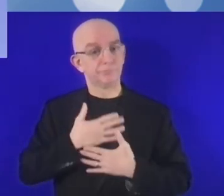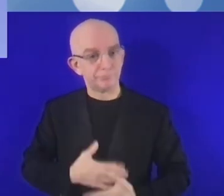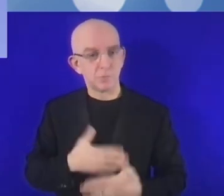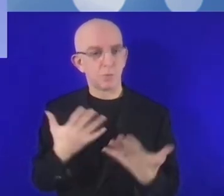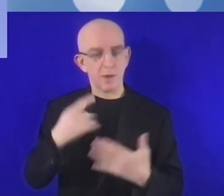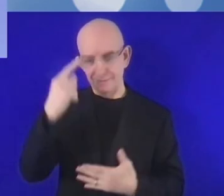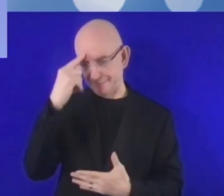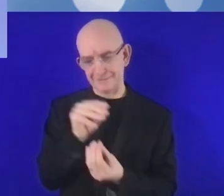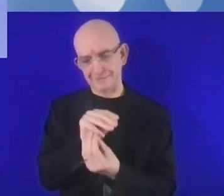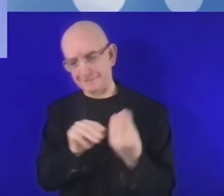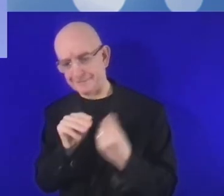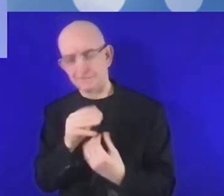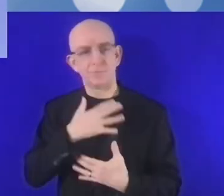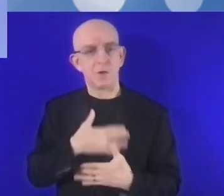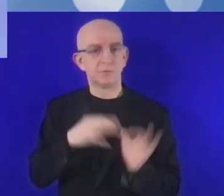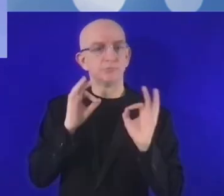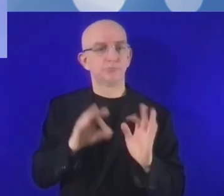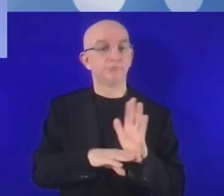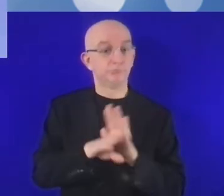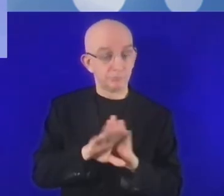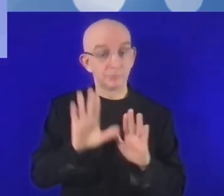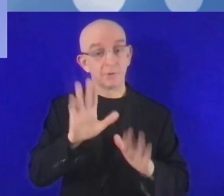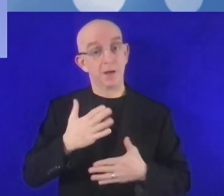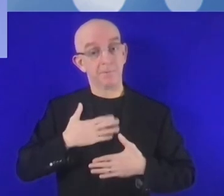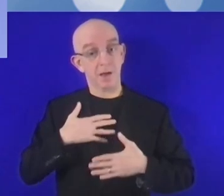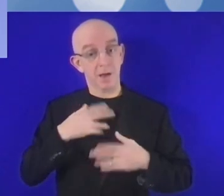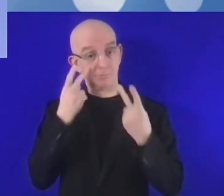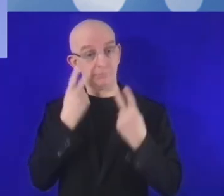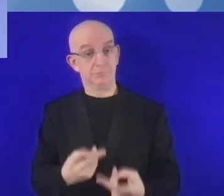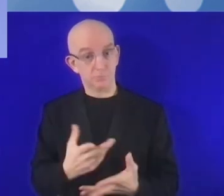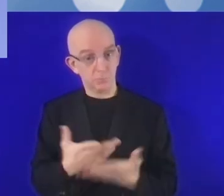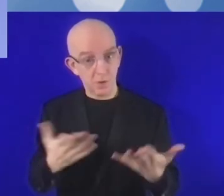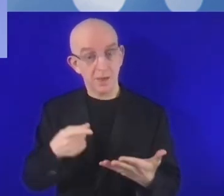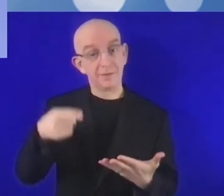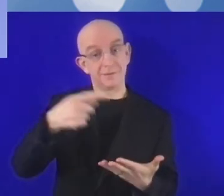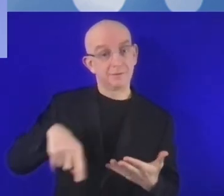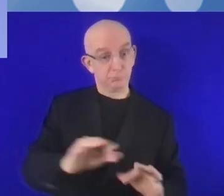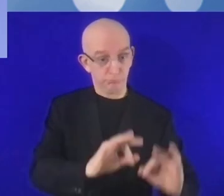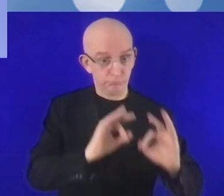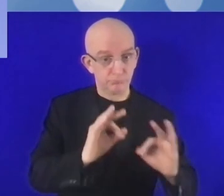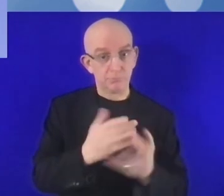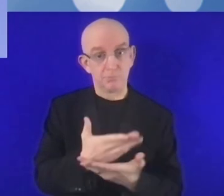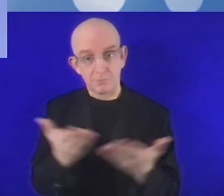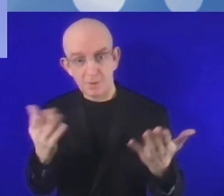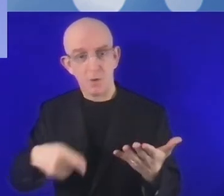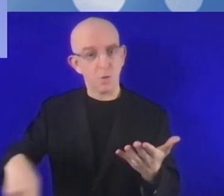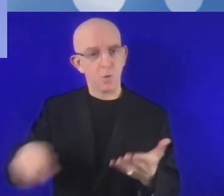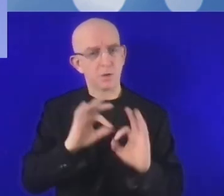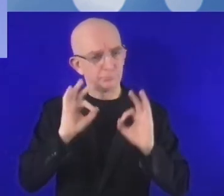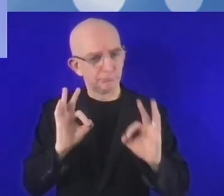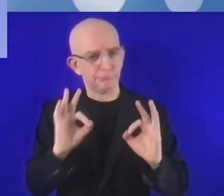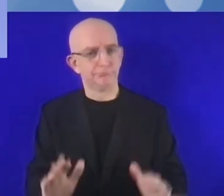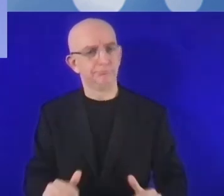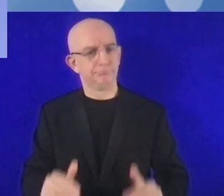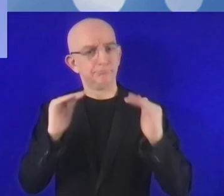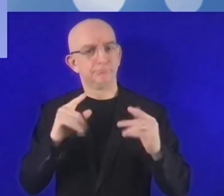billions of people is right up there in terms of importance with all the other SDGs. In fact, it falls directly into